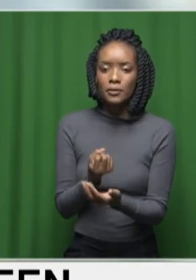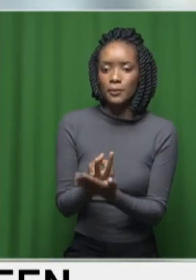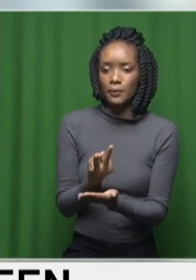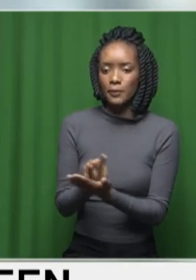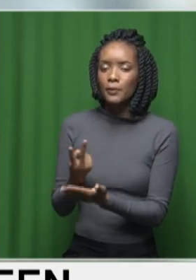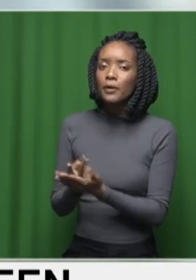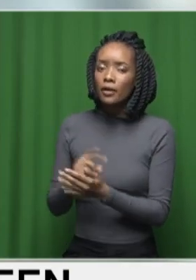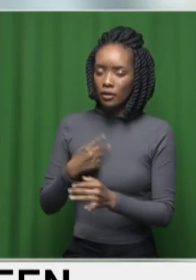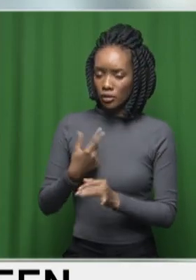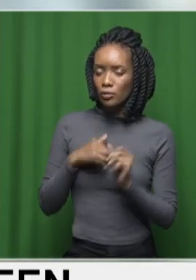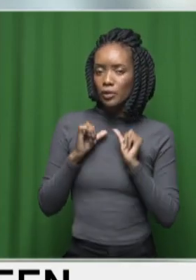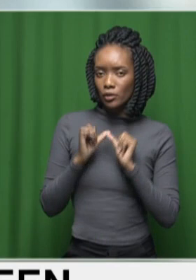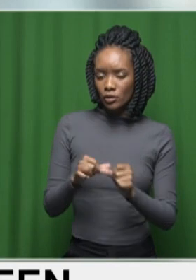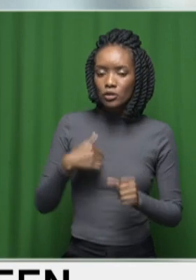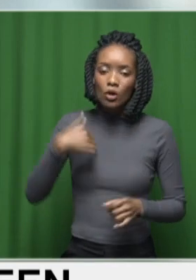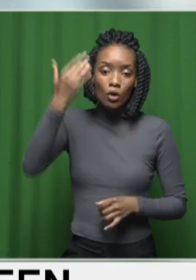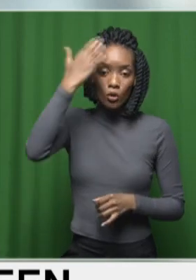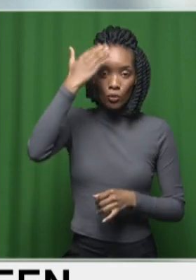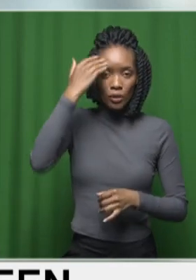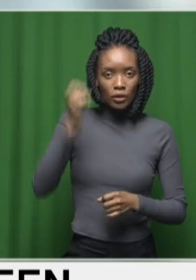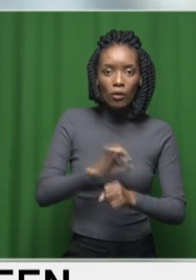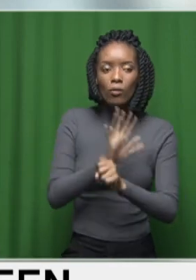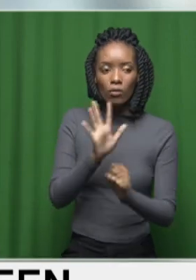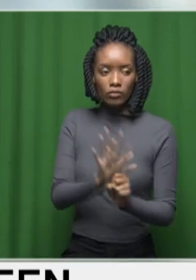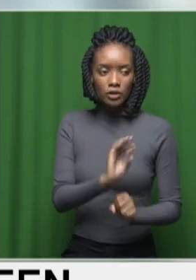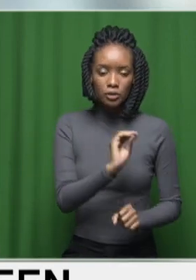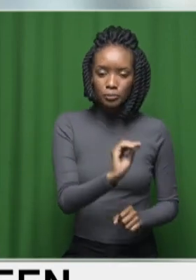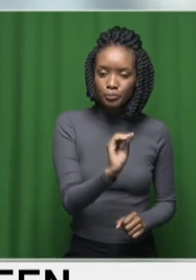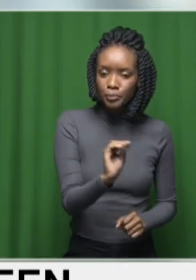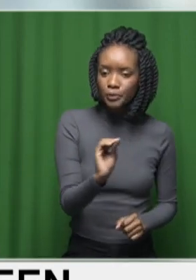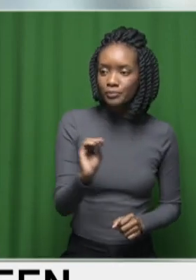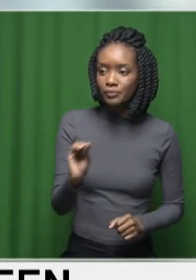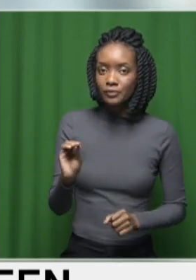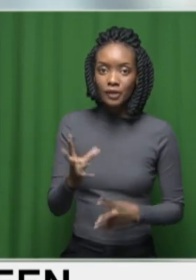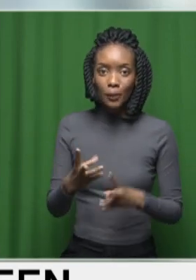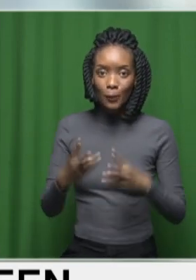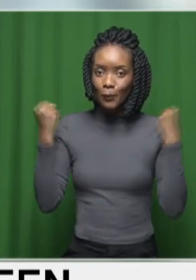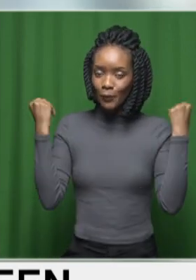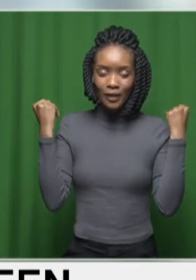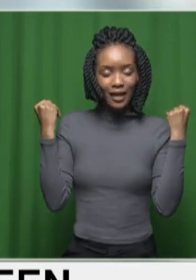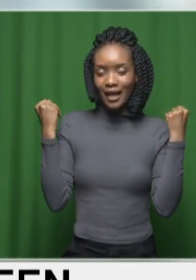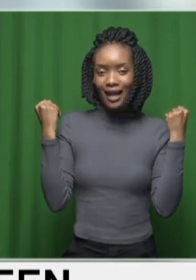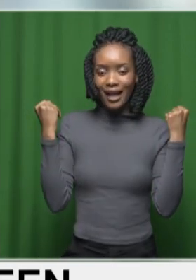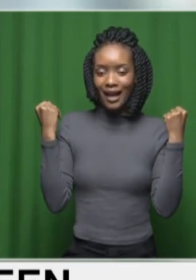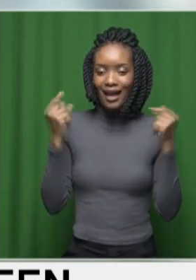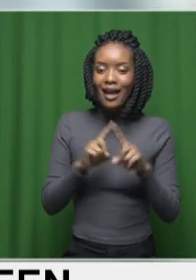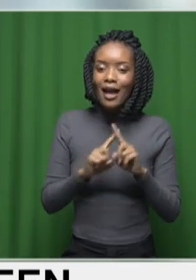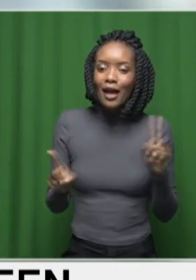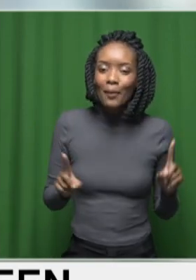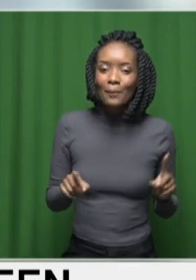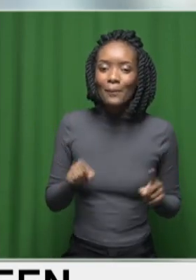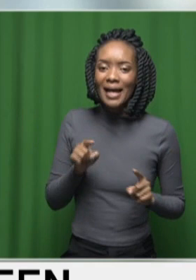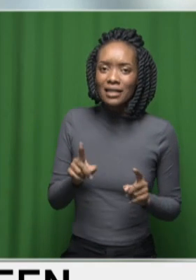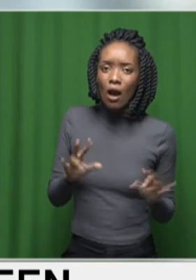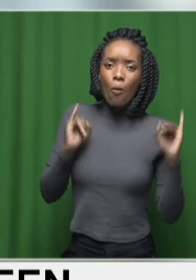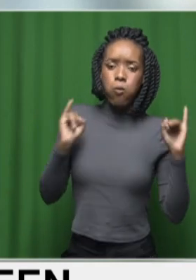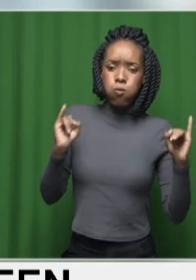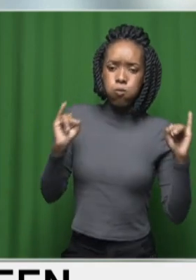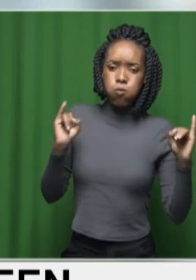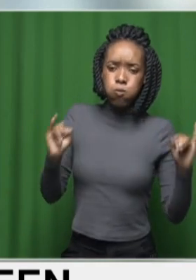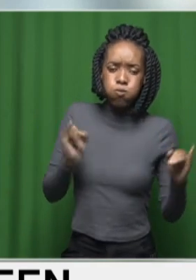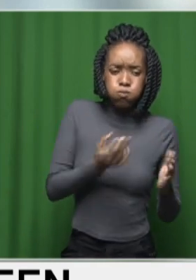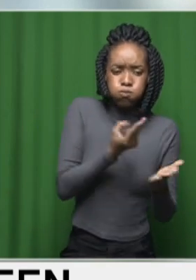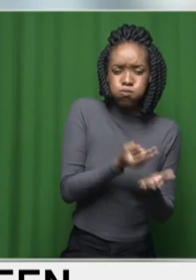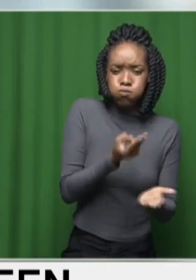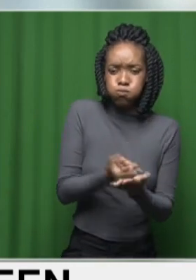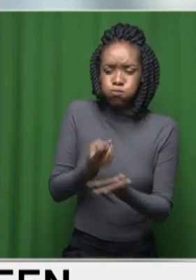that there is still circulation of COVID. It's not going to go away, although we aren't seeing the severe disease, the hospitalizations